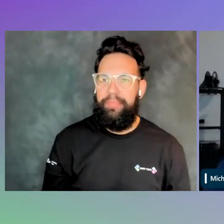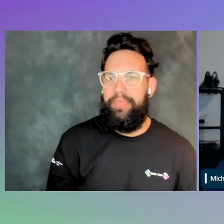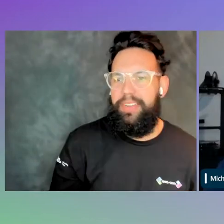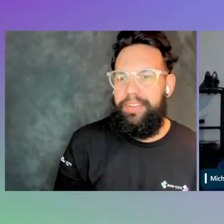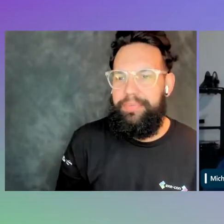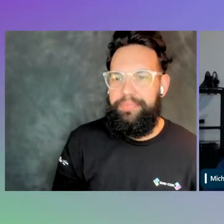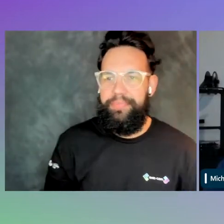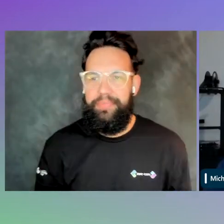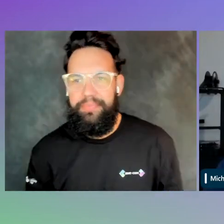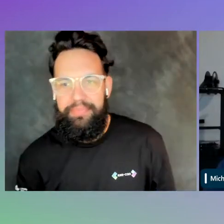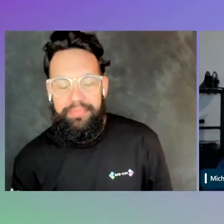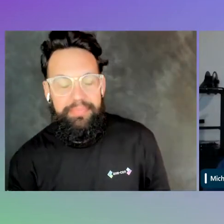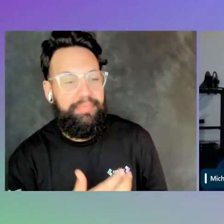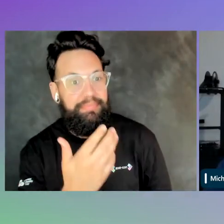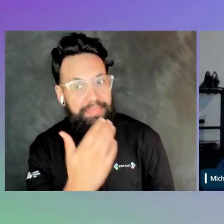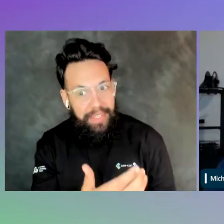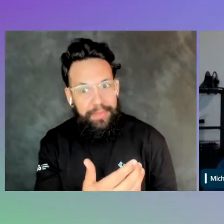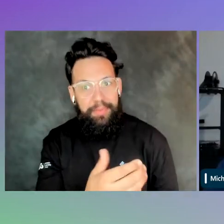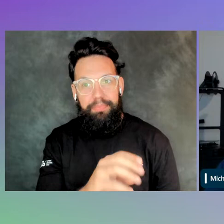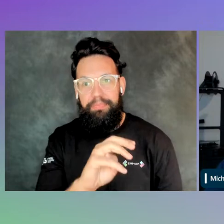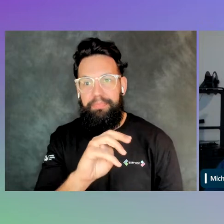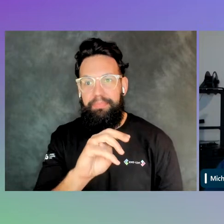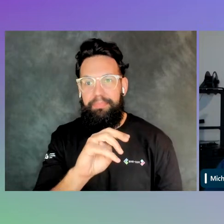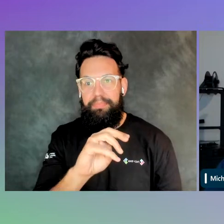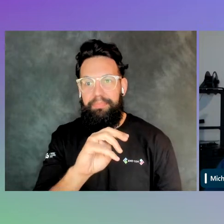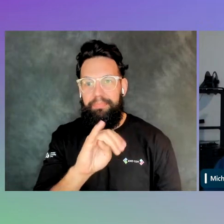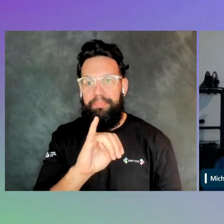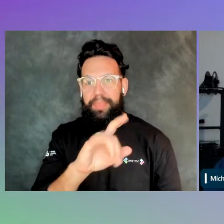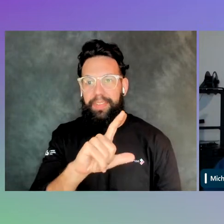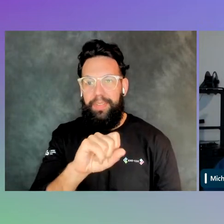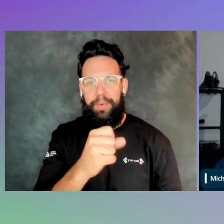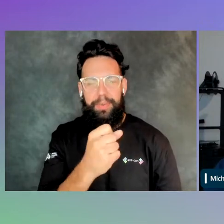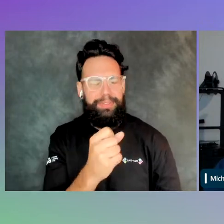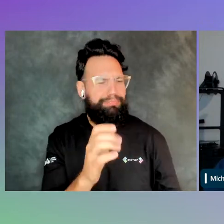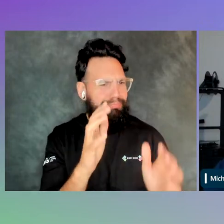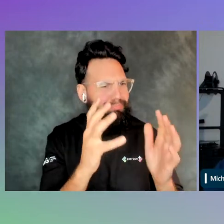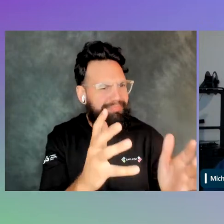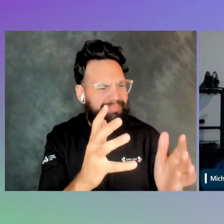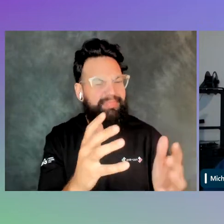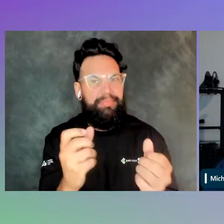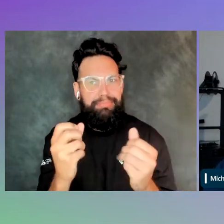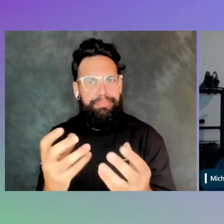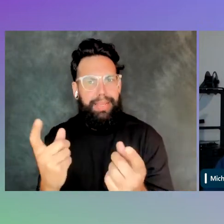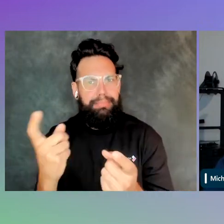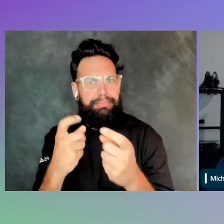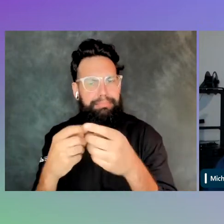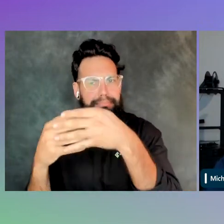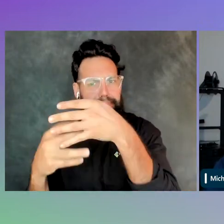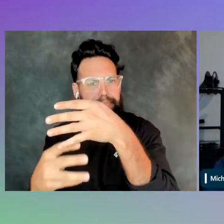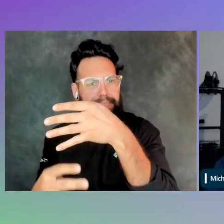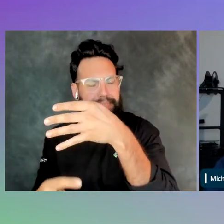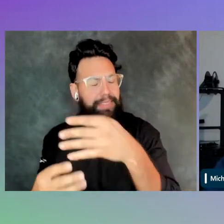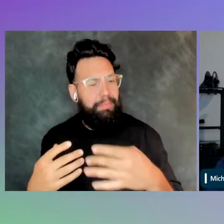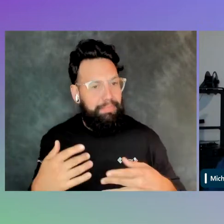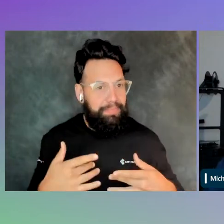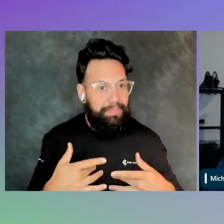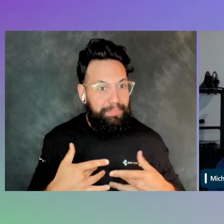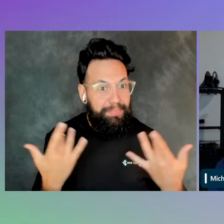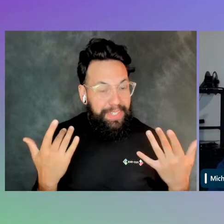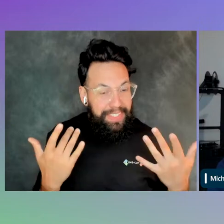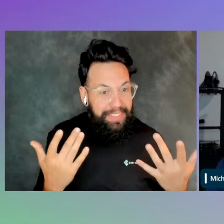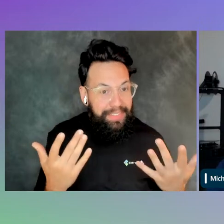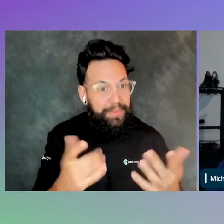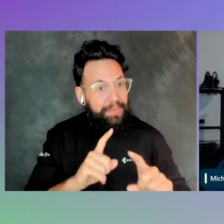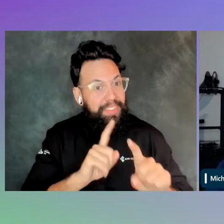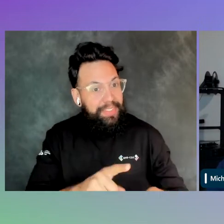Great job, Milos. Attendees love the content and have actually a lot of questions. So I'm excited. If you're ready to answer